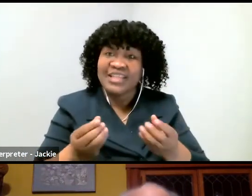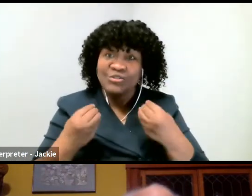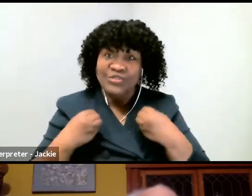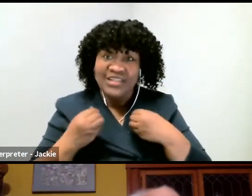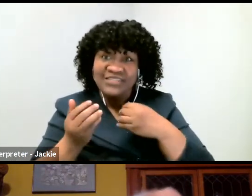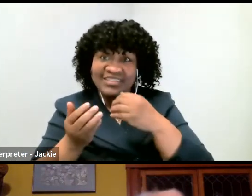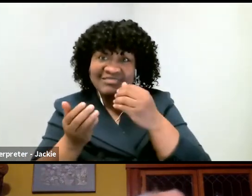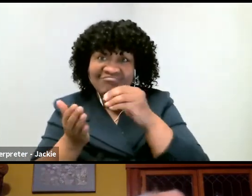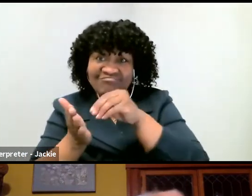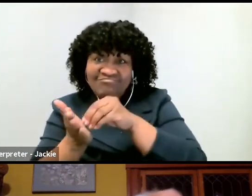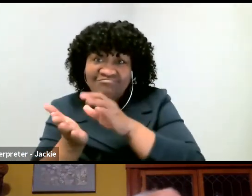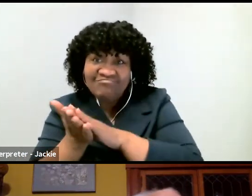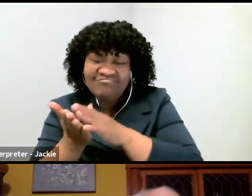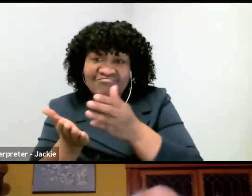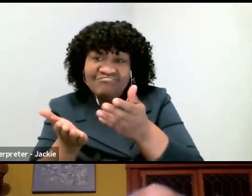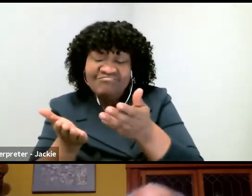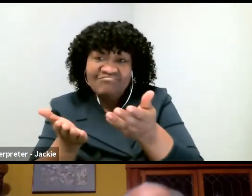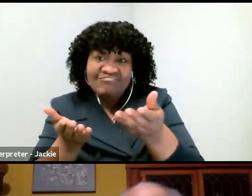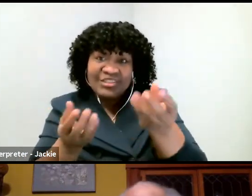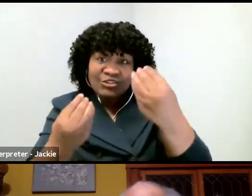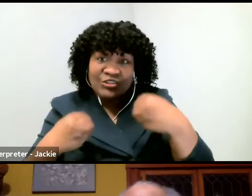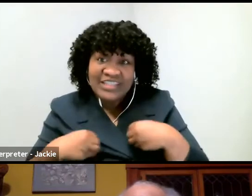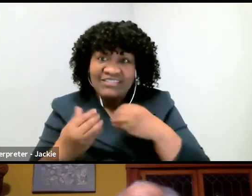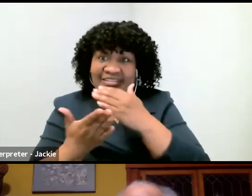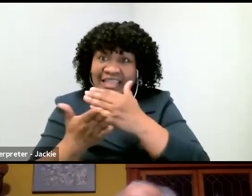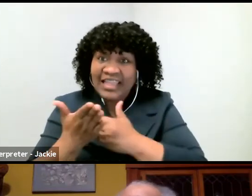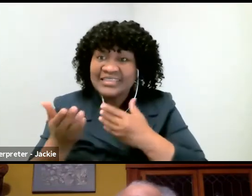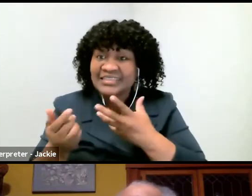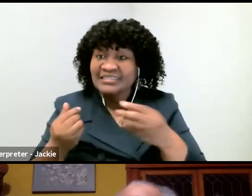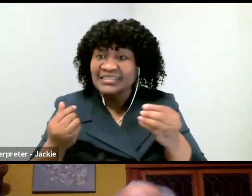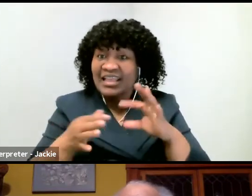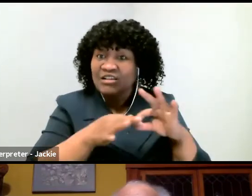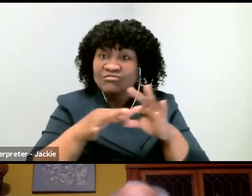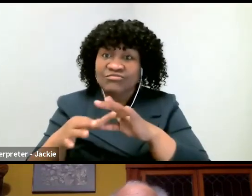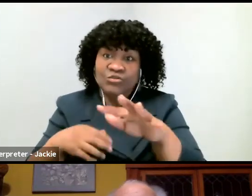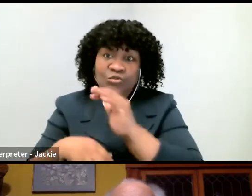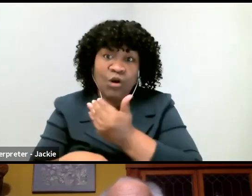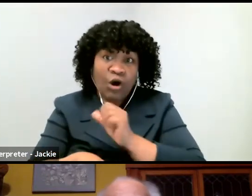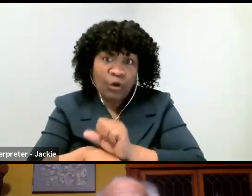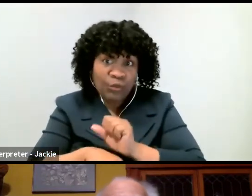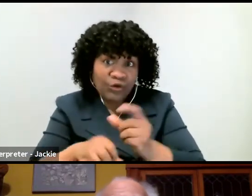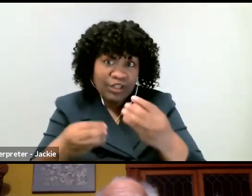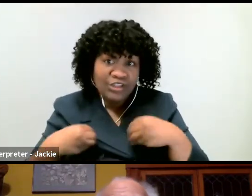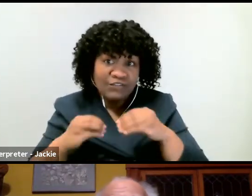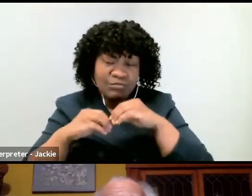lessons that continue to inform your relationship to yourselves and your work?